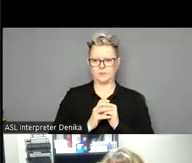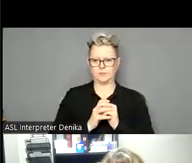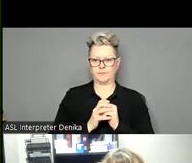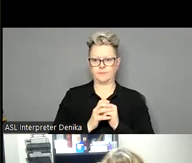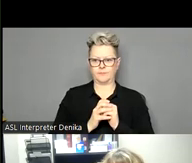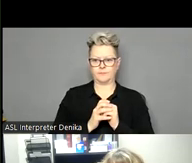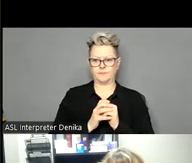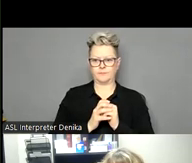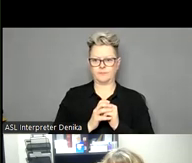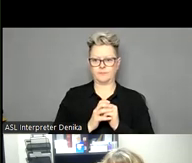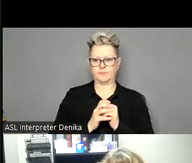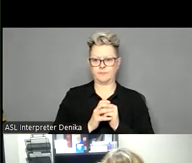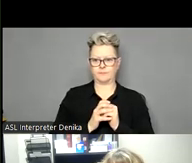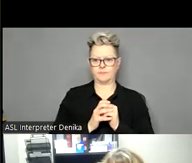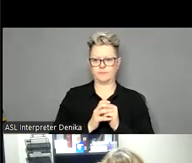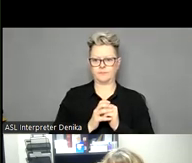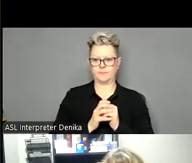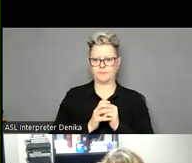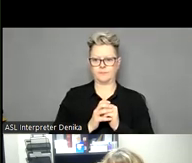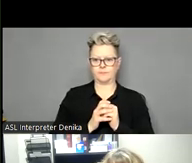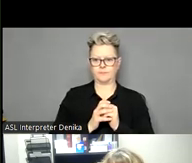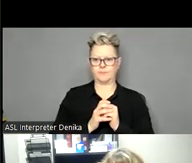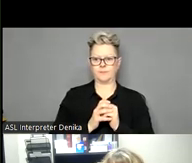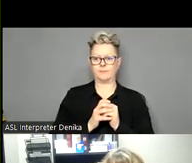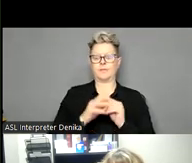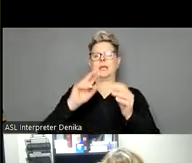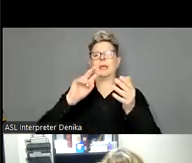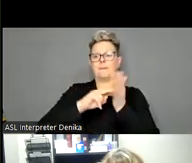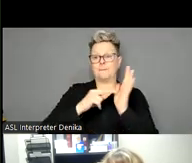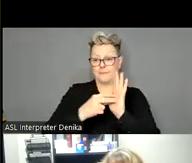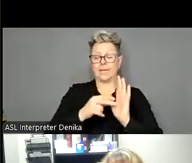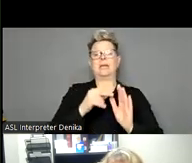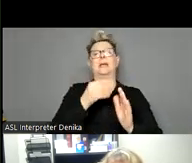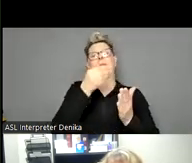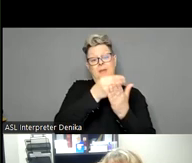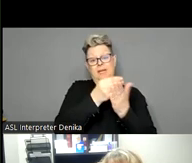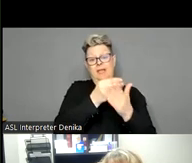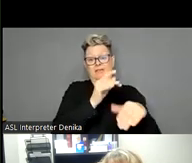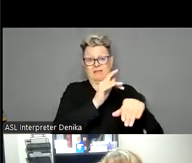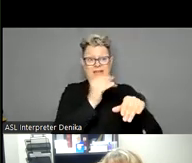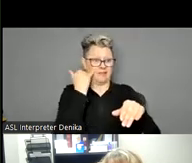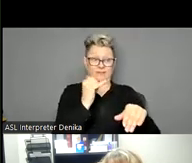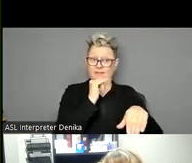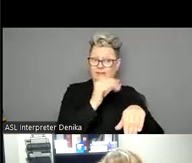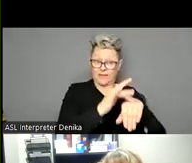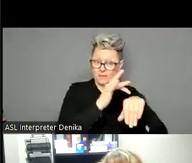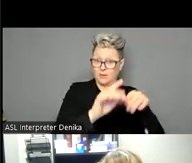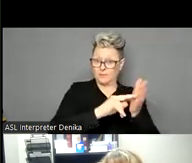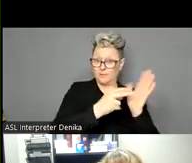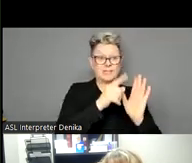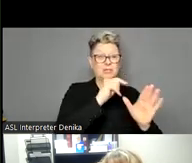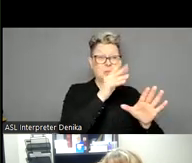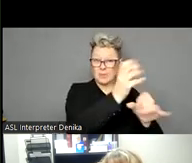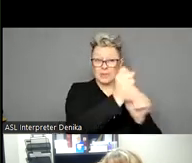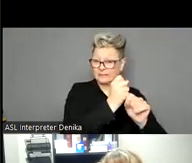probate, then you run the risk that that beneficiary actually doesn't get a gift at all. So for that reason,